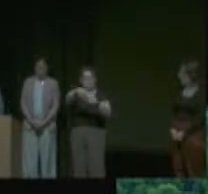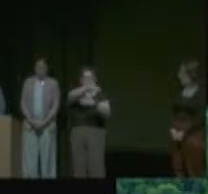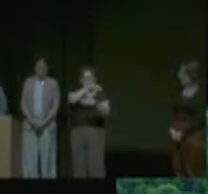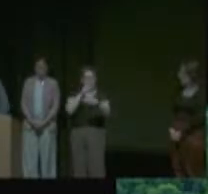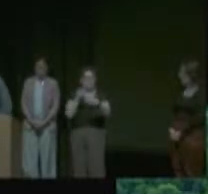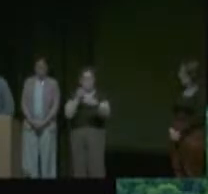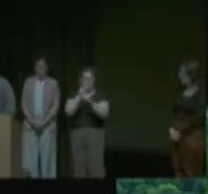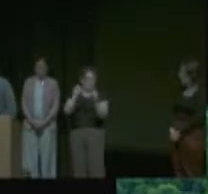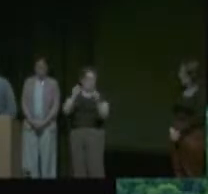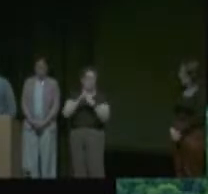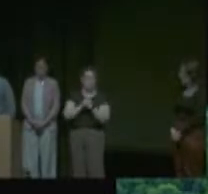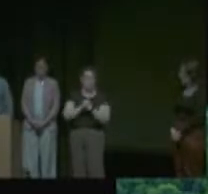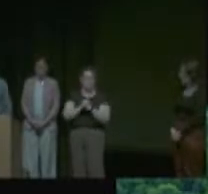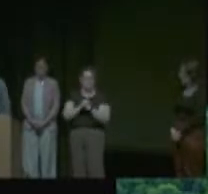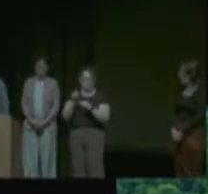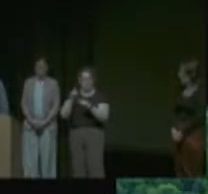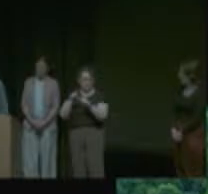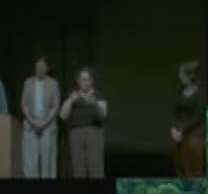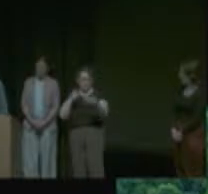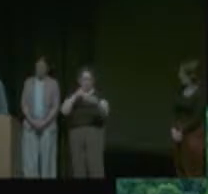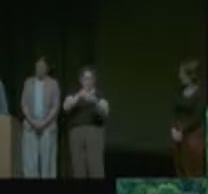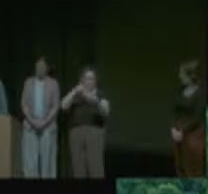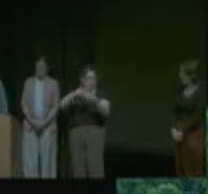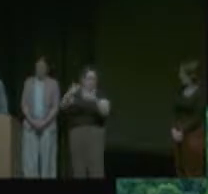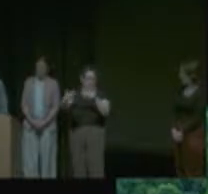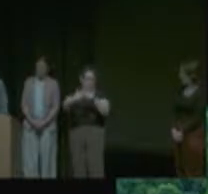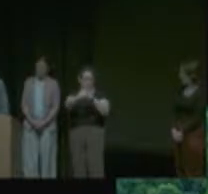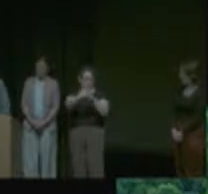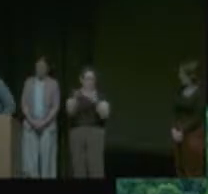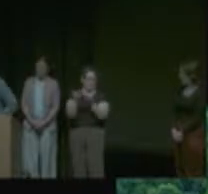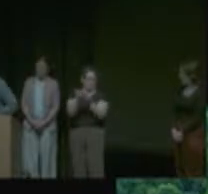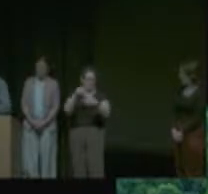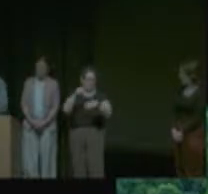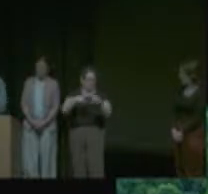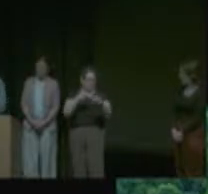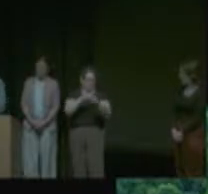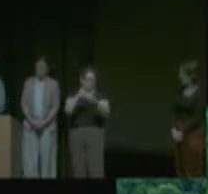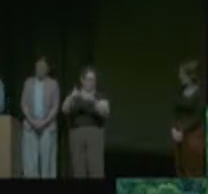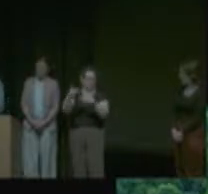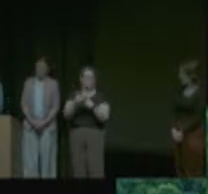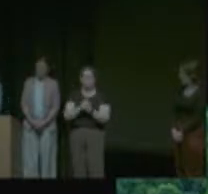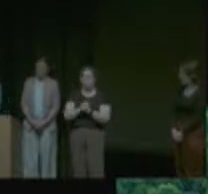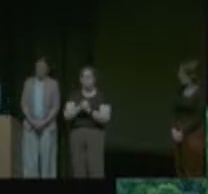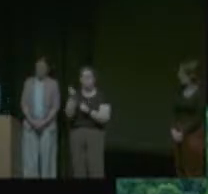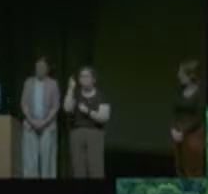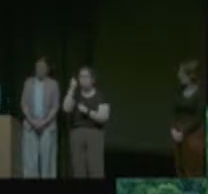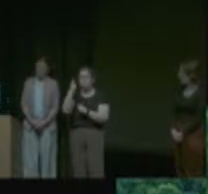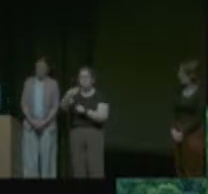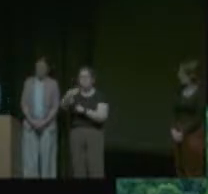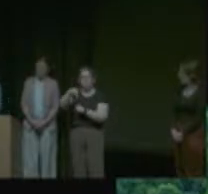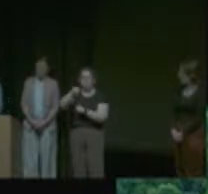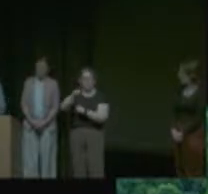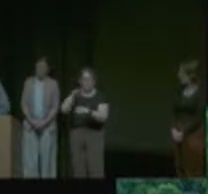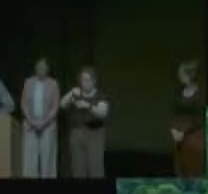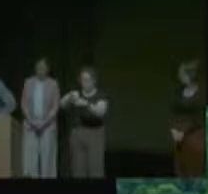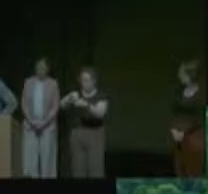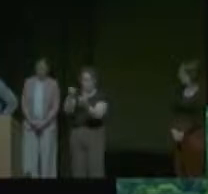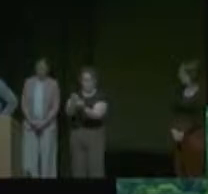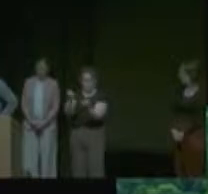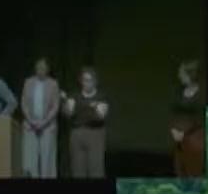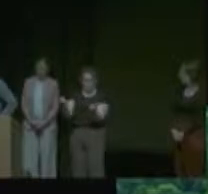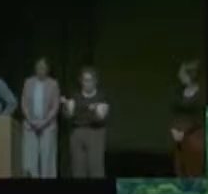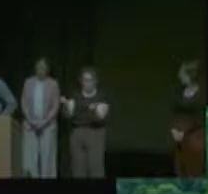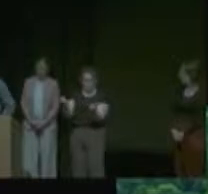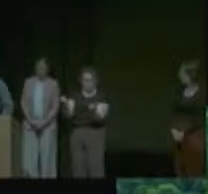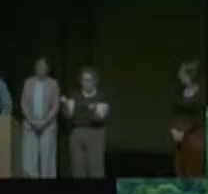And then your other question is, it's all GPS that's actually in the equipment, so it's just based off